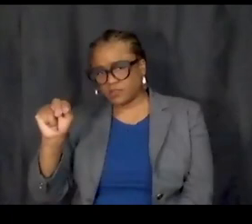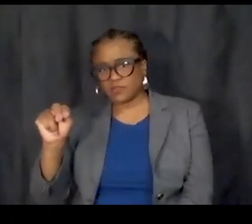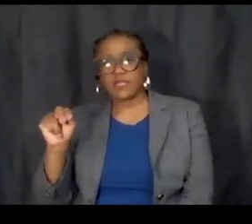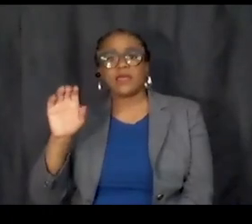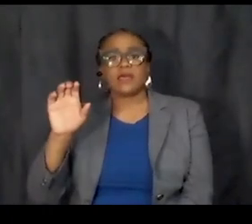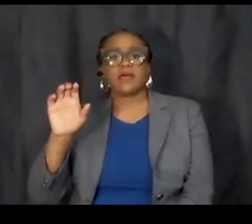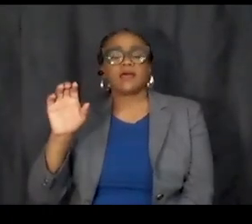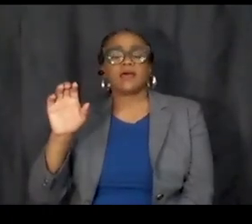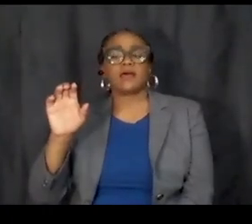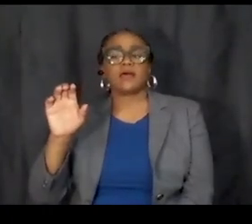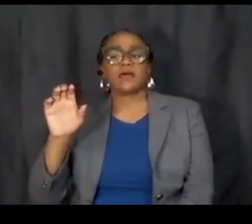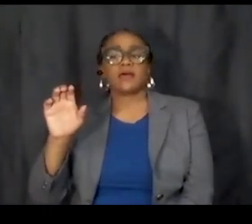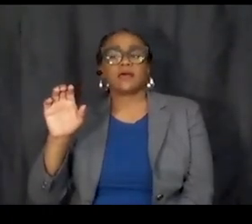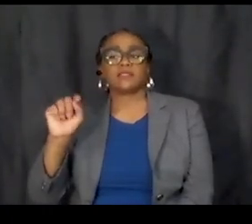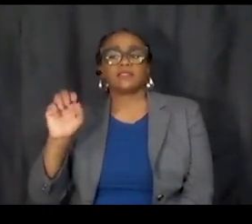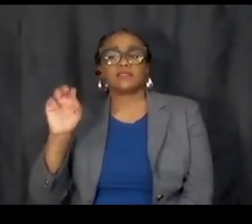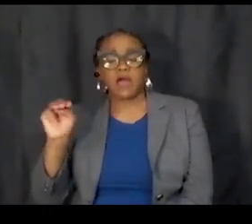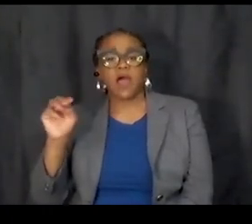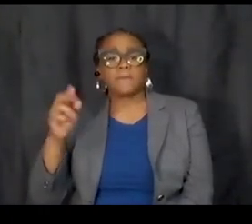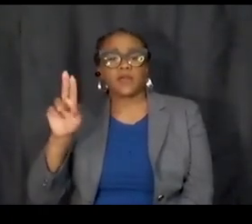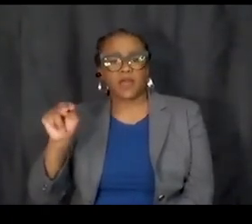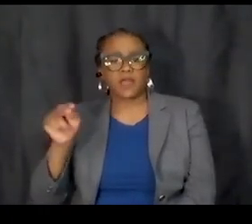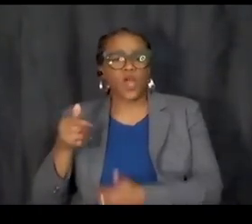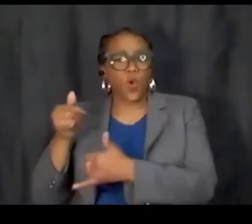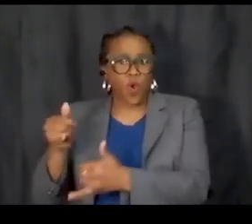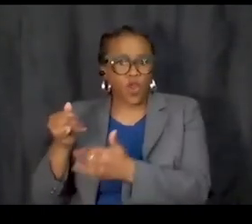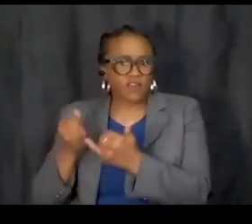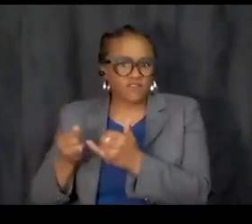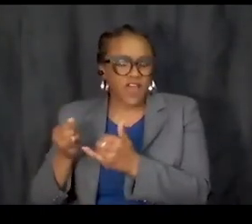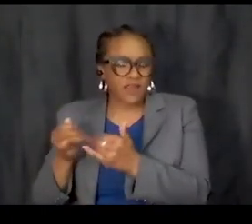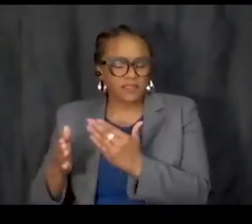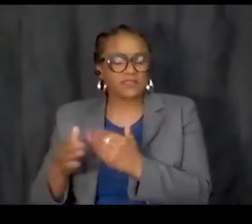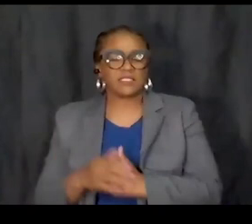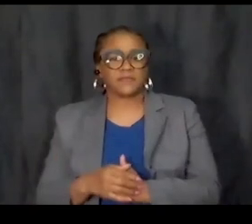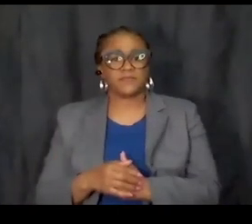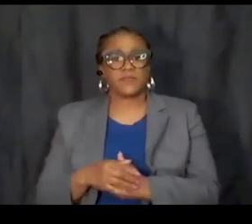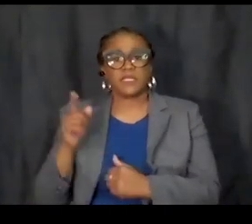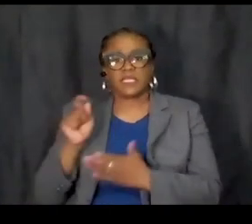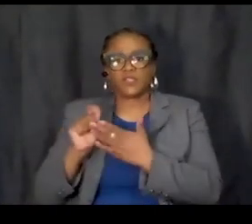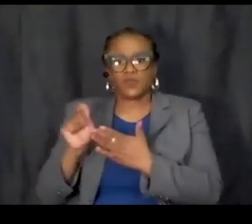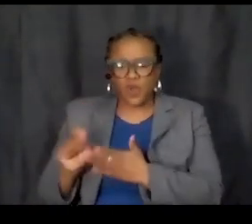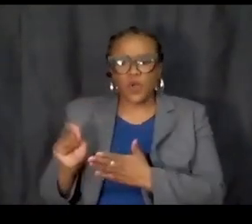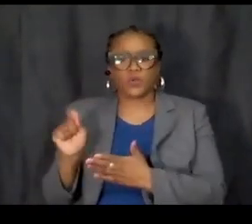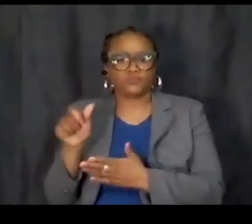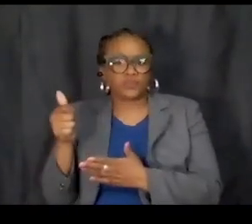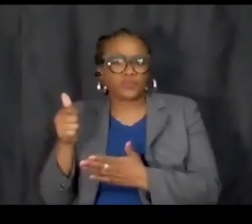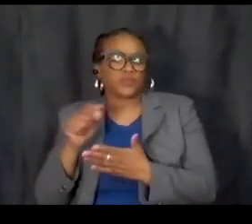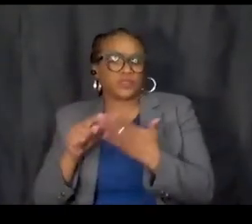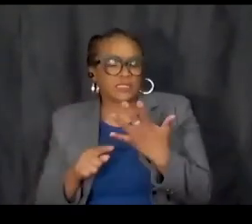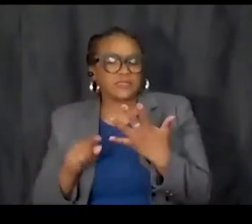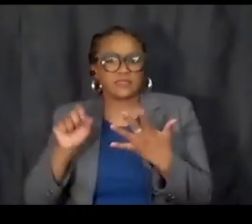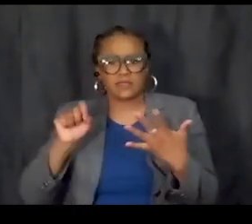2013, a Tom Gunn Award finalist, co-author of Prime, Poetry and Conversation, Sibling